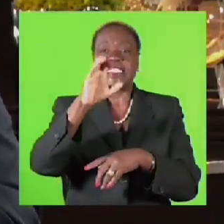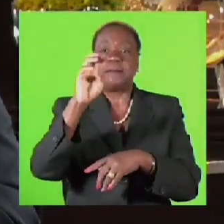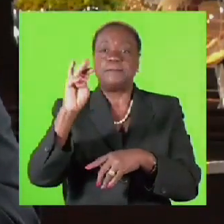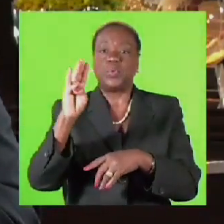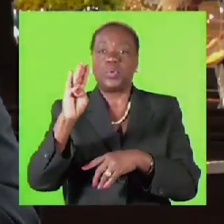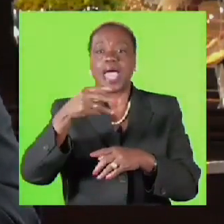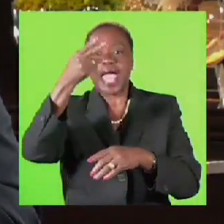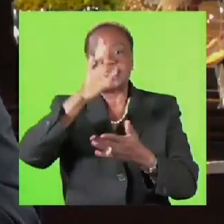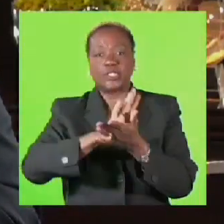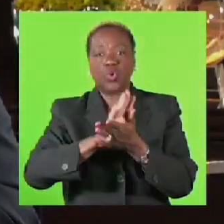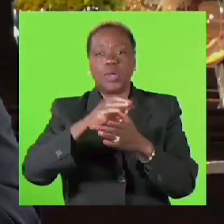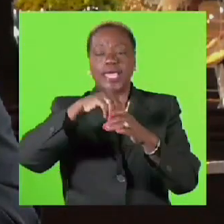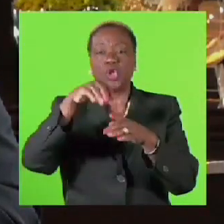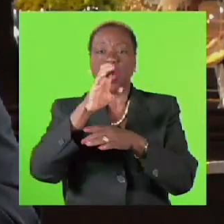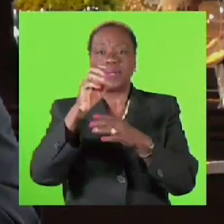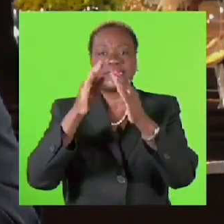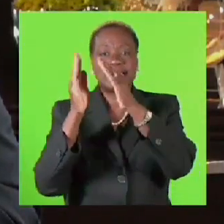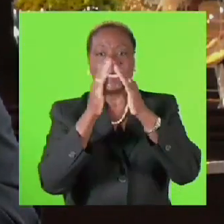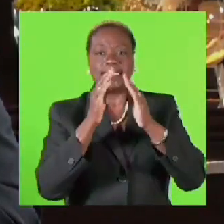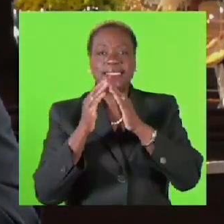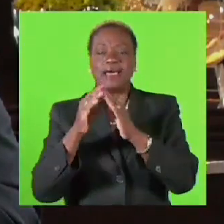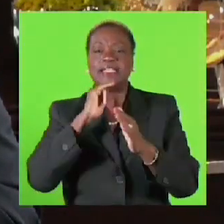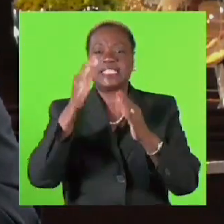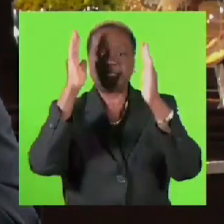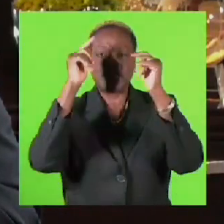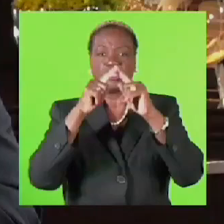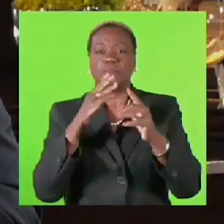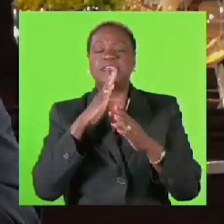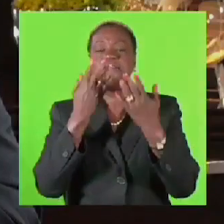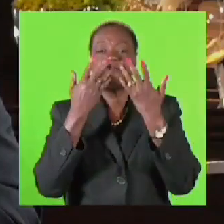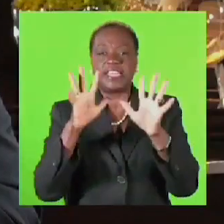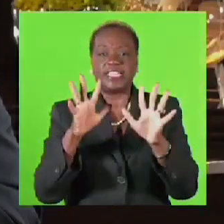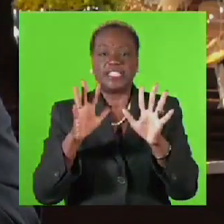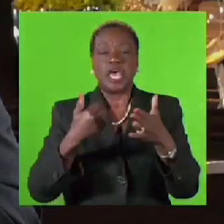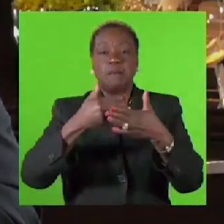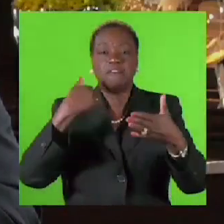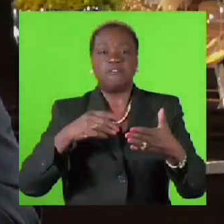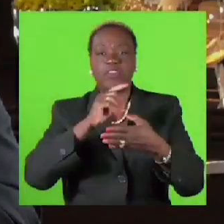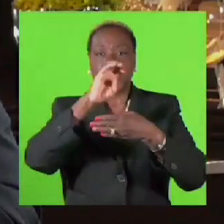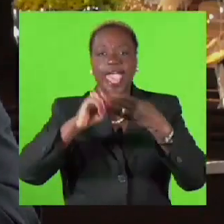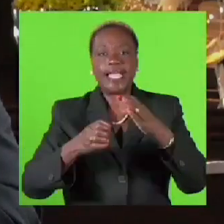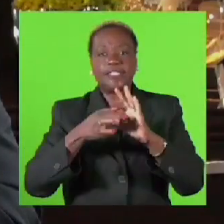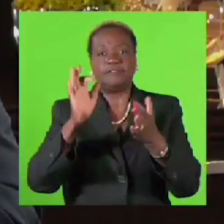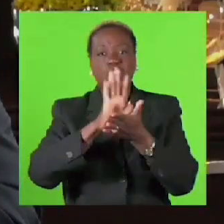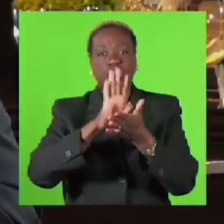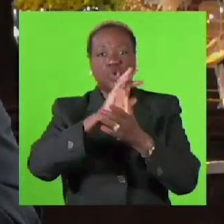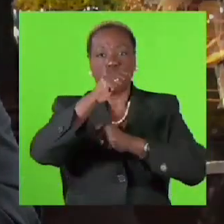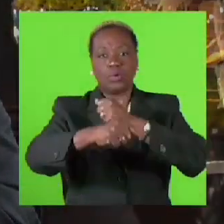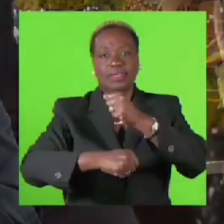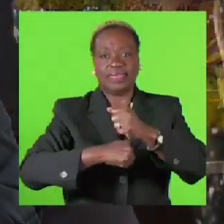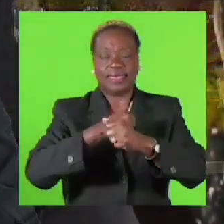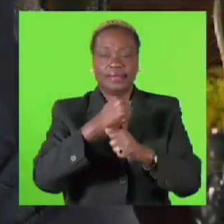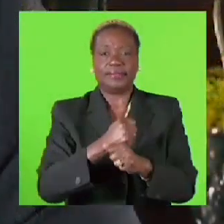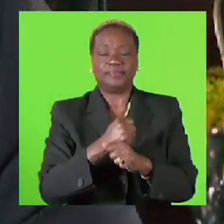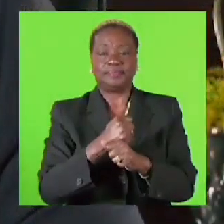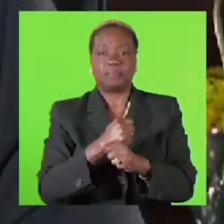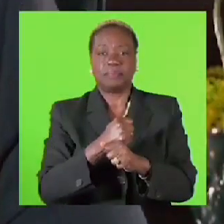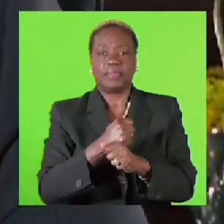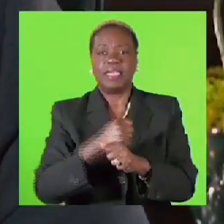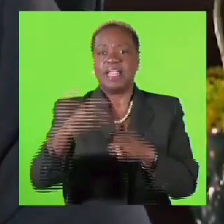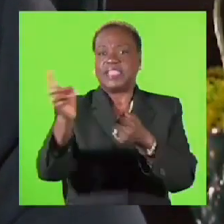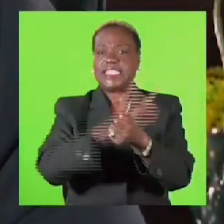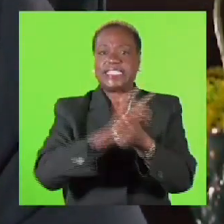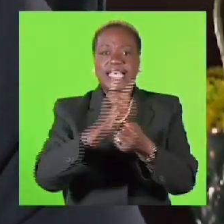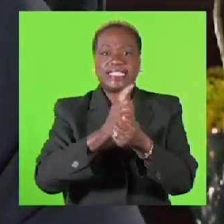Bootle High School in Cooperstown is expected to be completed before the end of the school year.